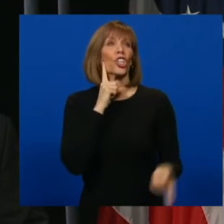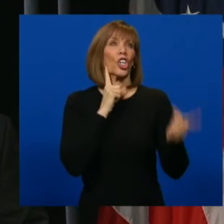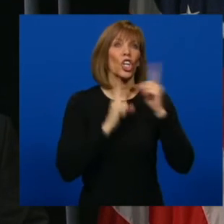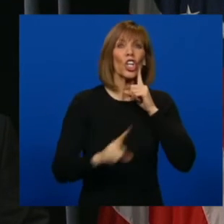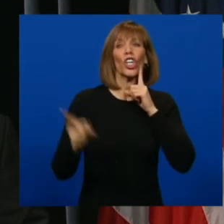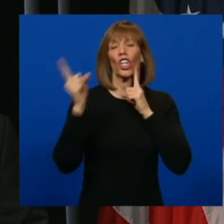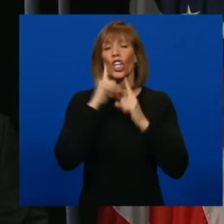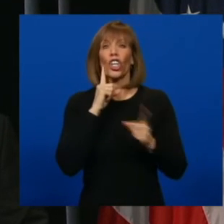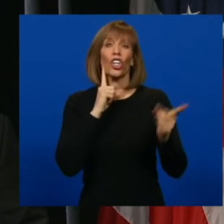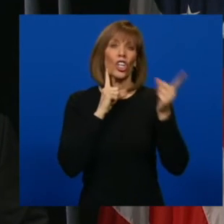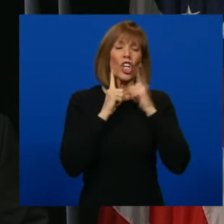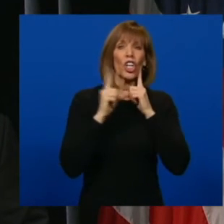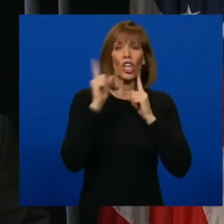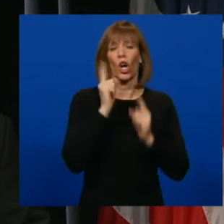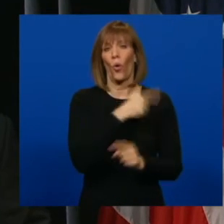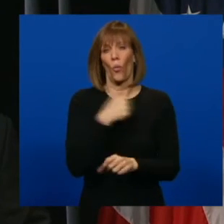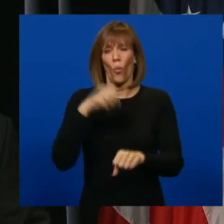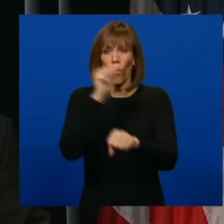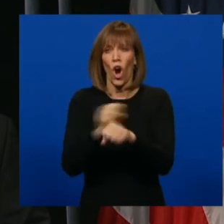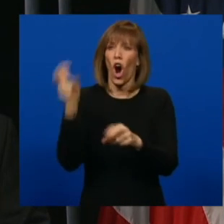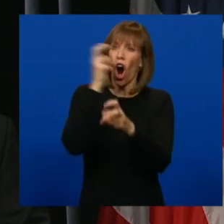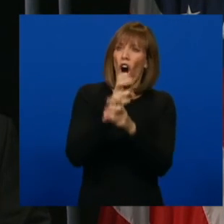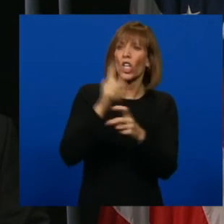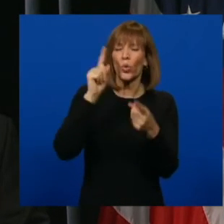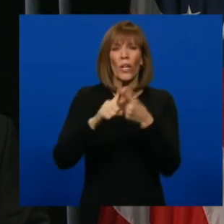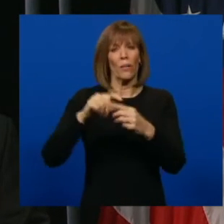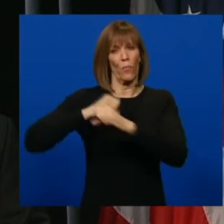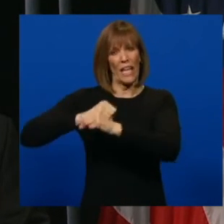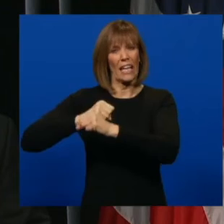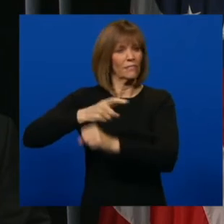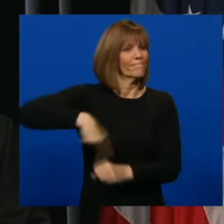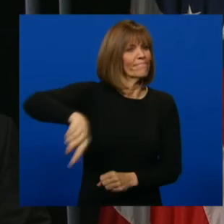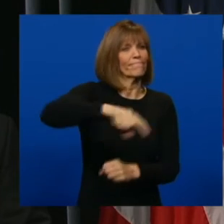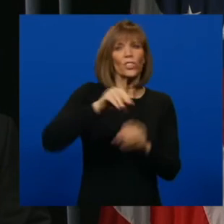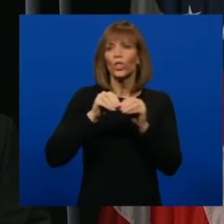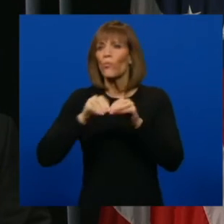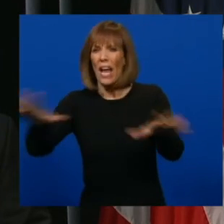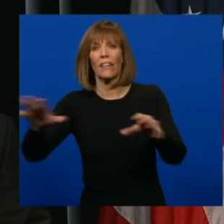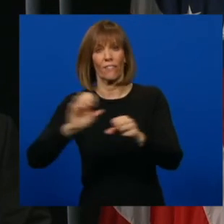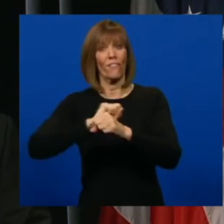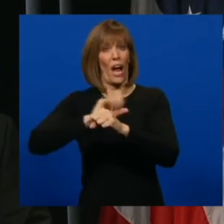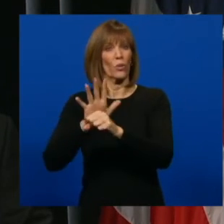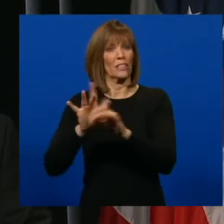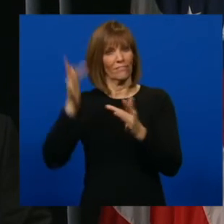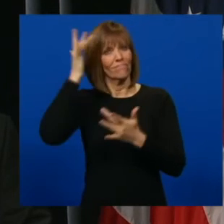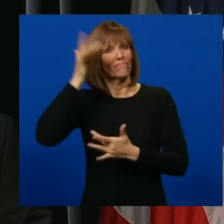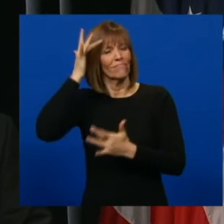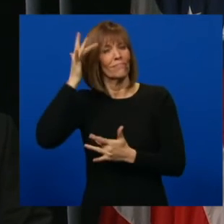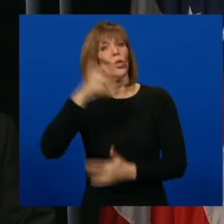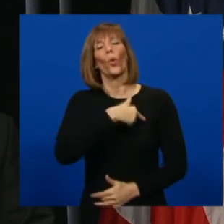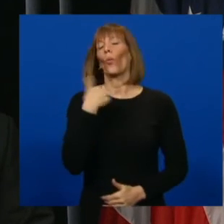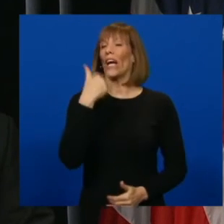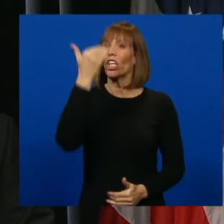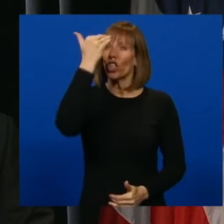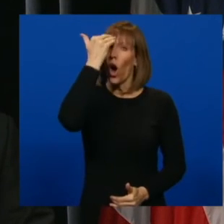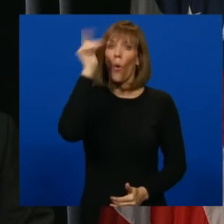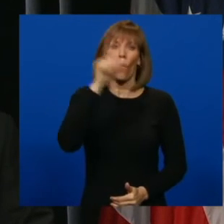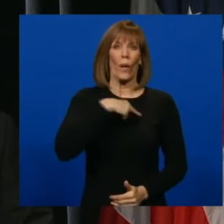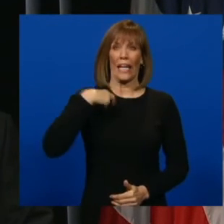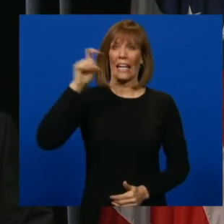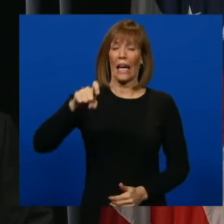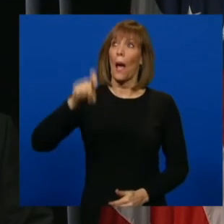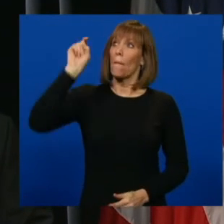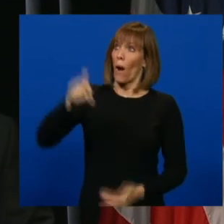steps that we can take to protect ourselves and others from the virus. We know what we need to do, and it doesn't require a